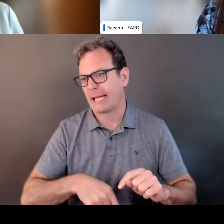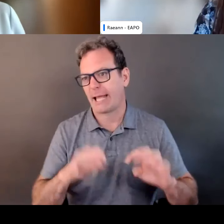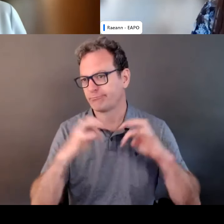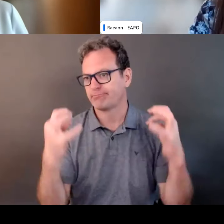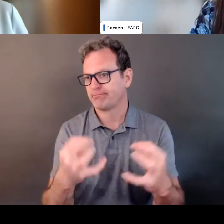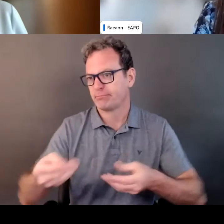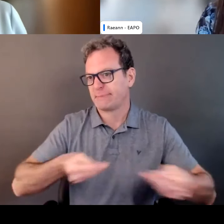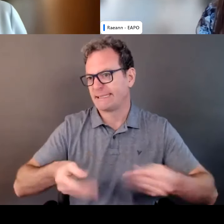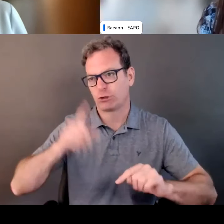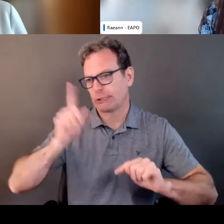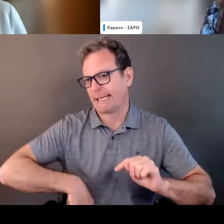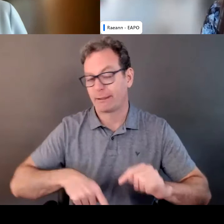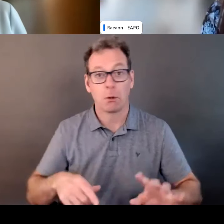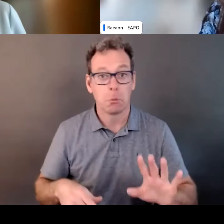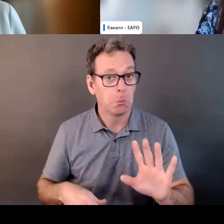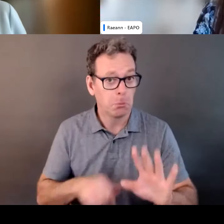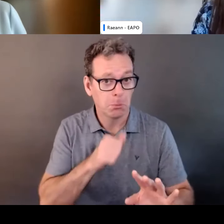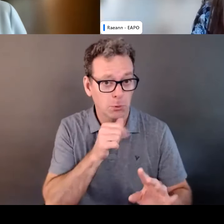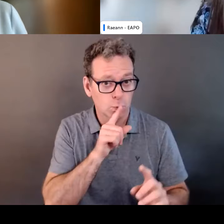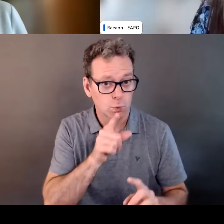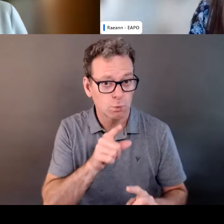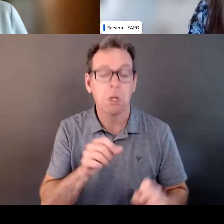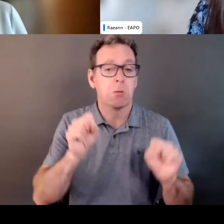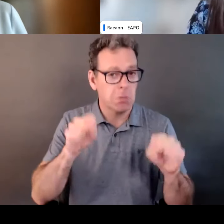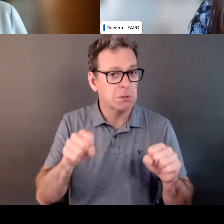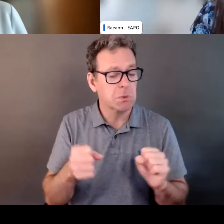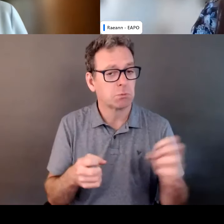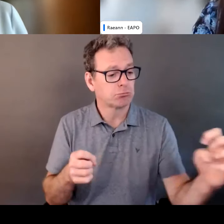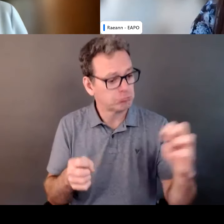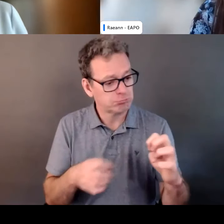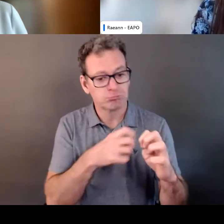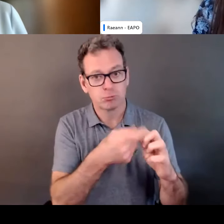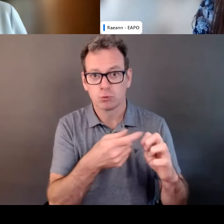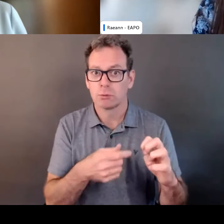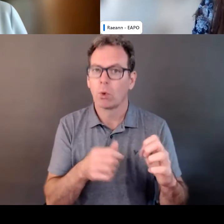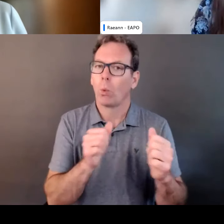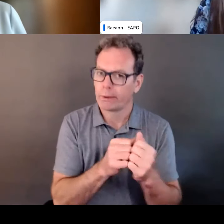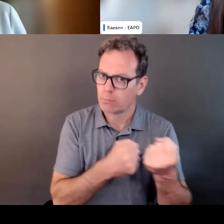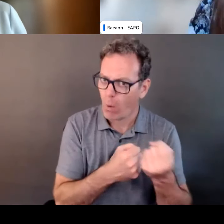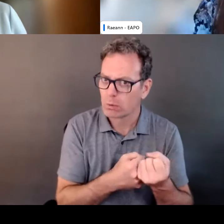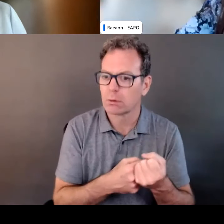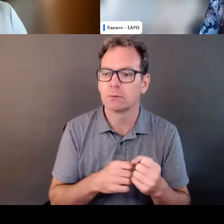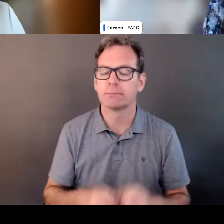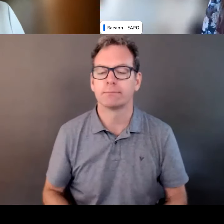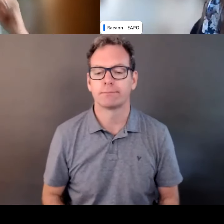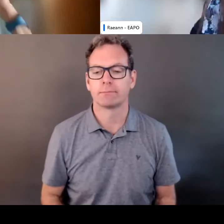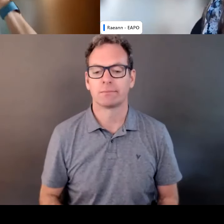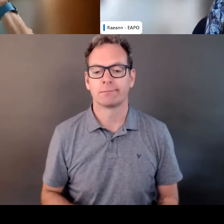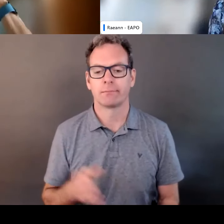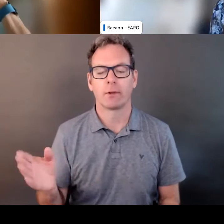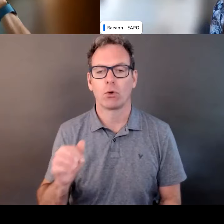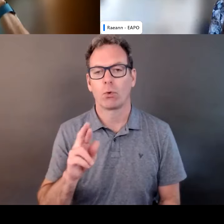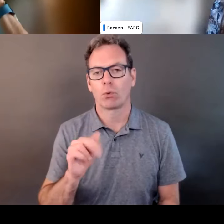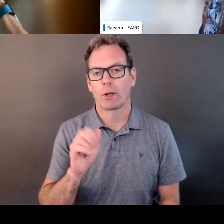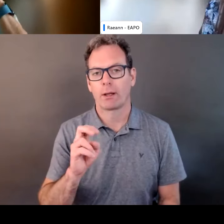been some movement here. There's some organizations that do. We have an Ontario Family Mediation Association, and they've moved into providing more